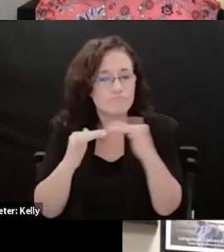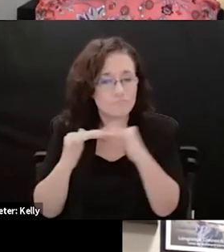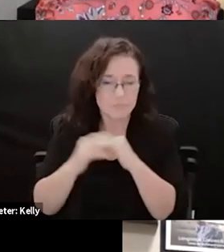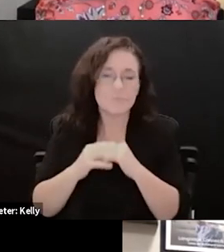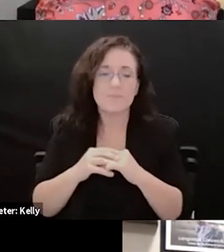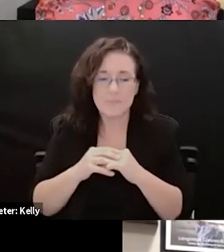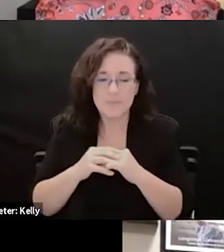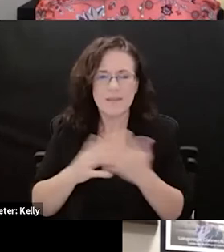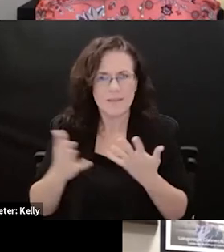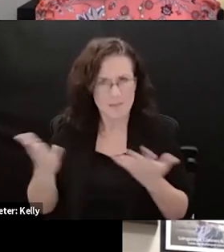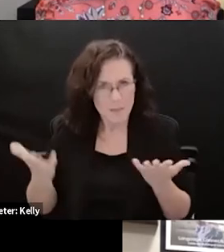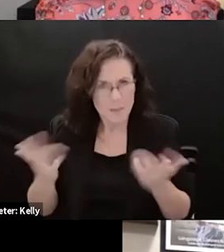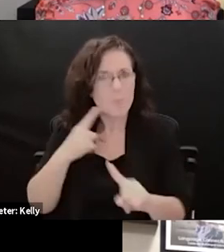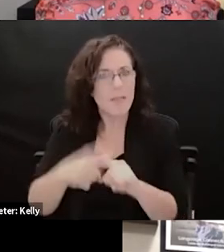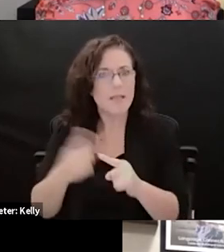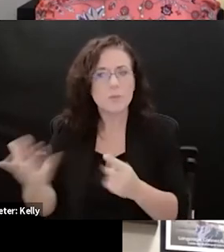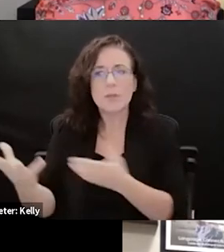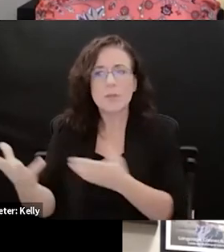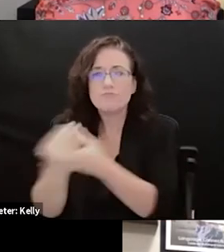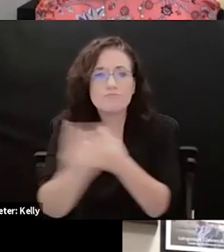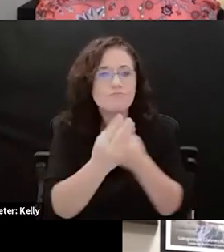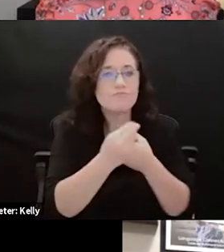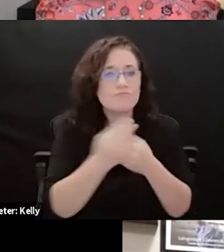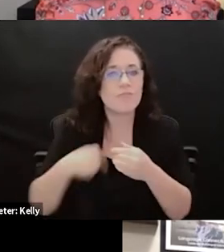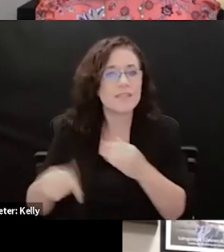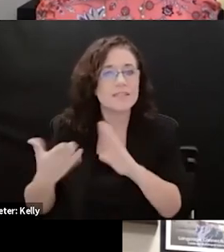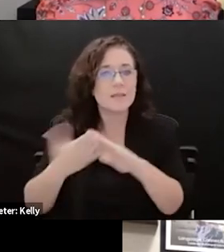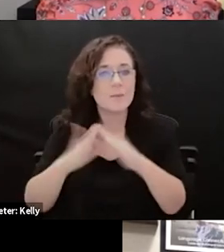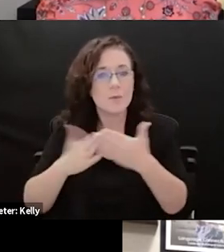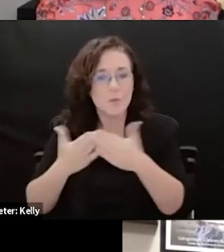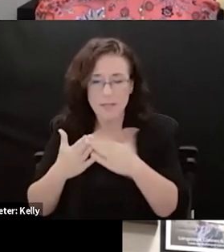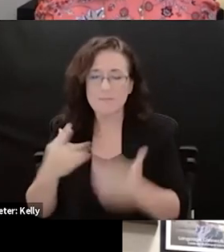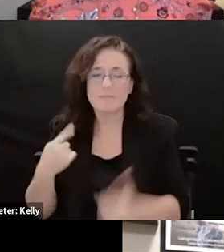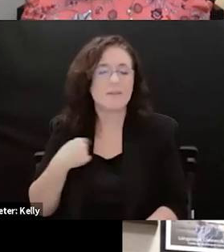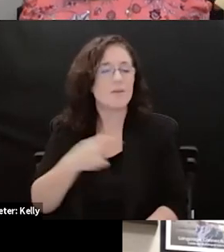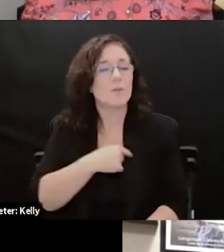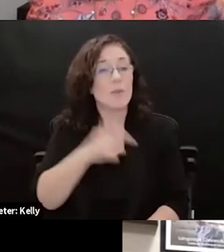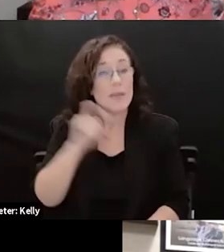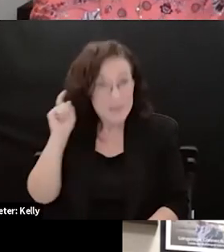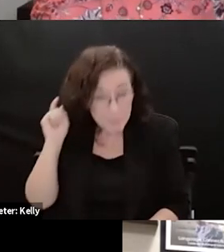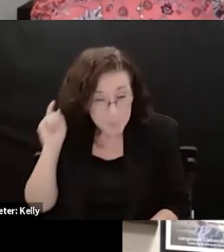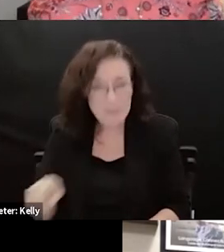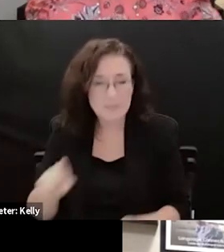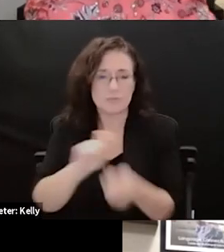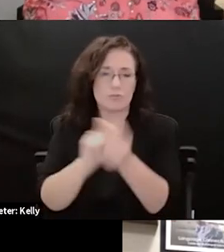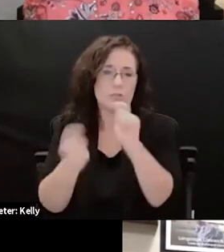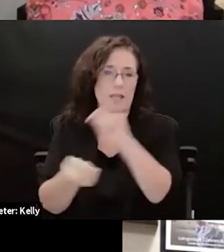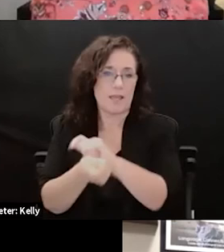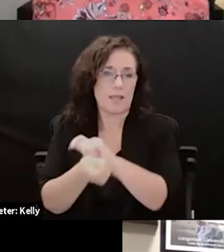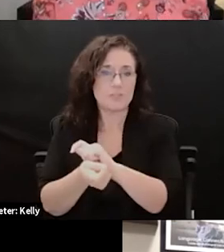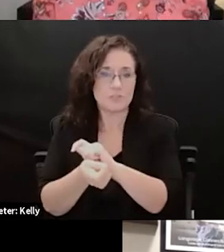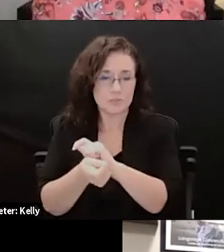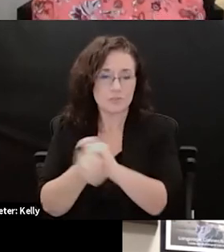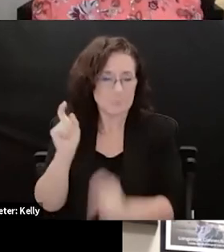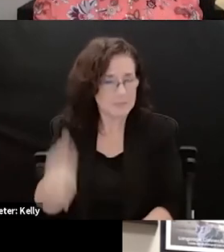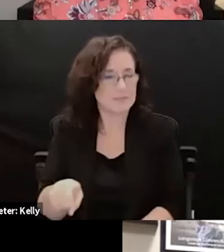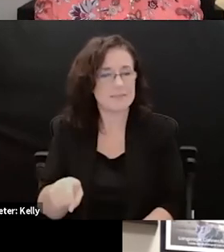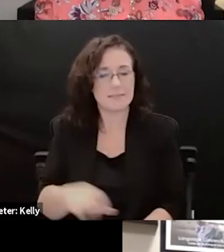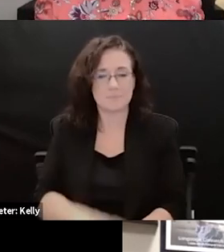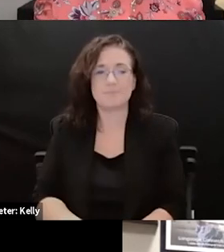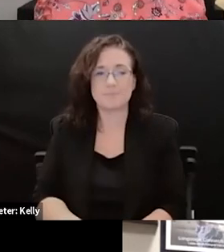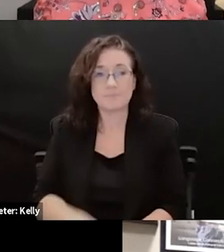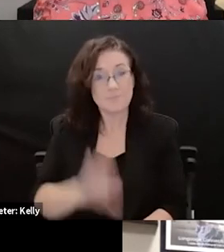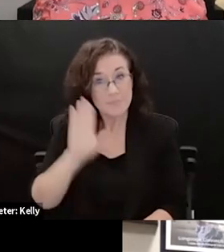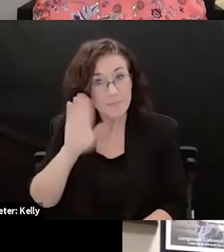hearing from our community across the community we have to do we have to make some change and so i know last year we